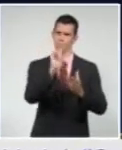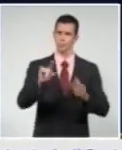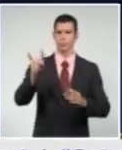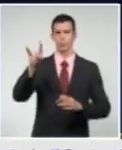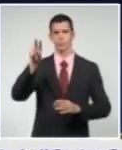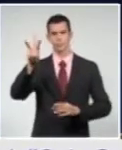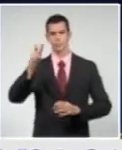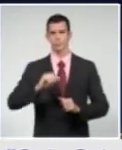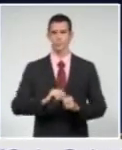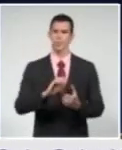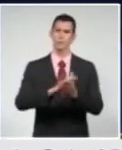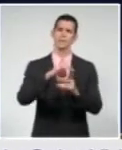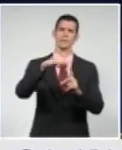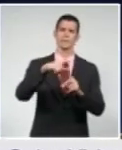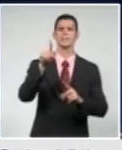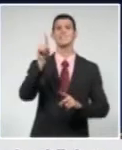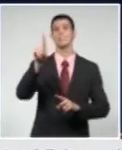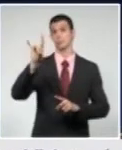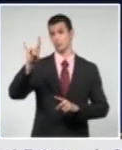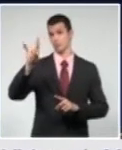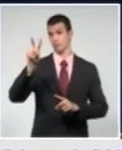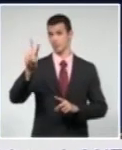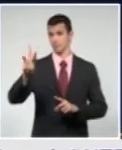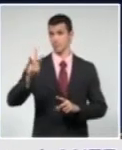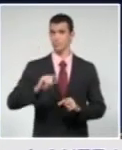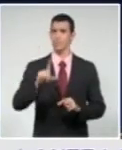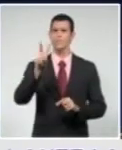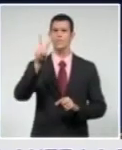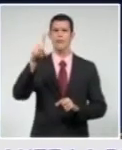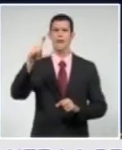134 from Artemisa, the highest number,